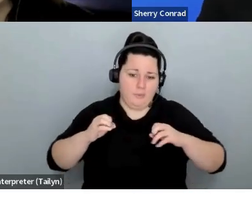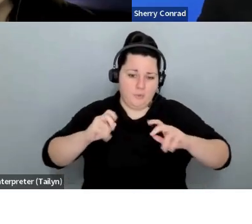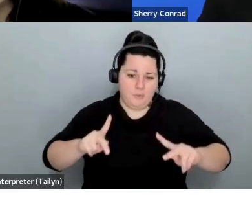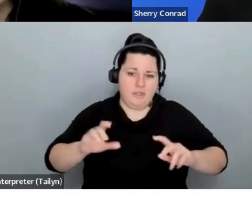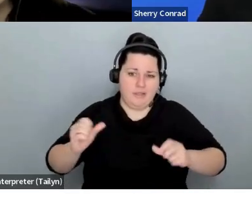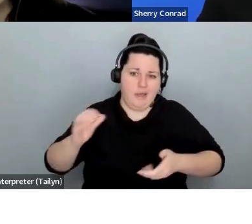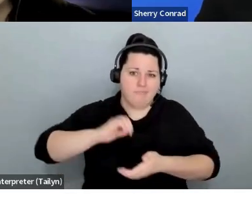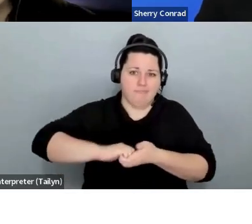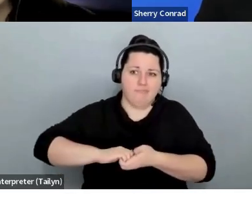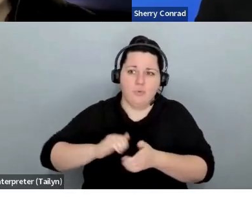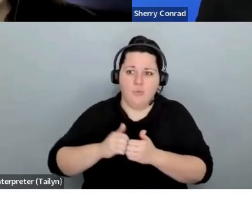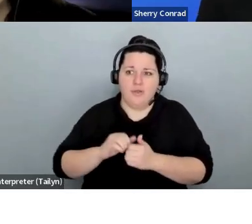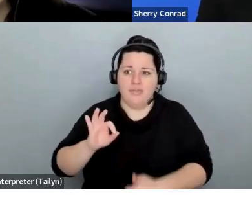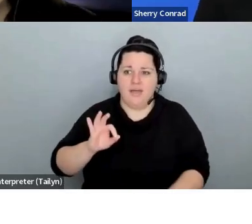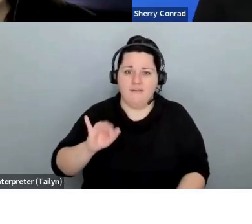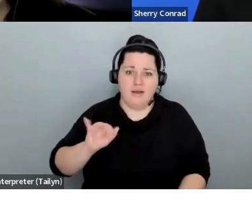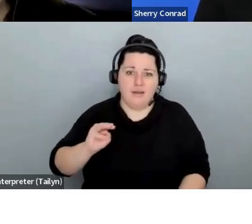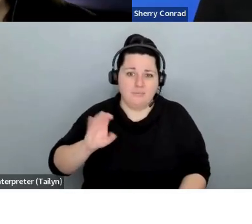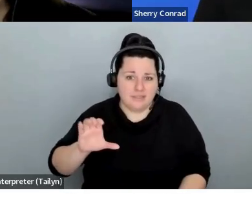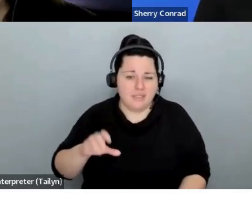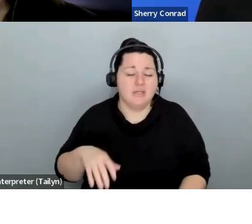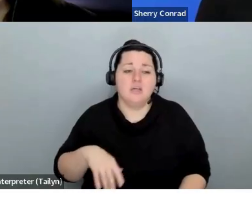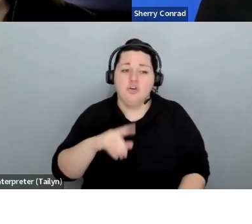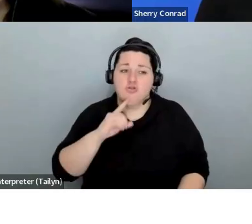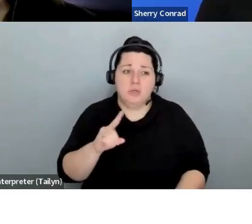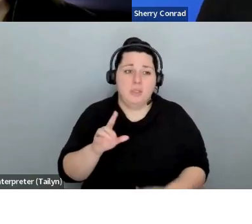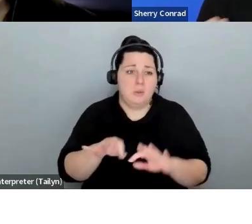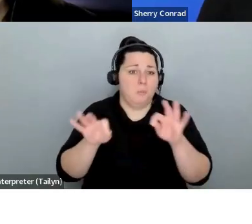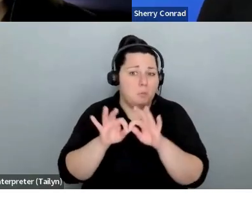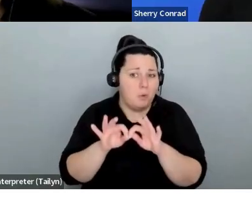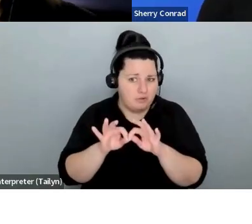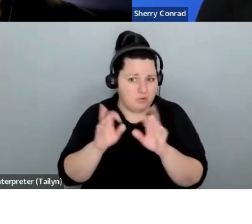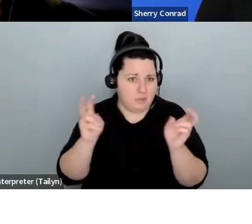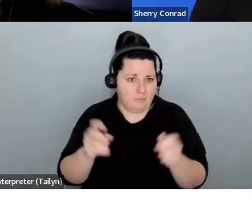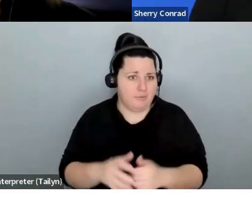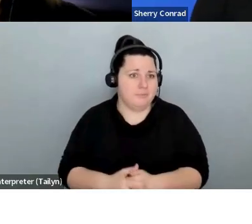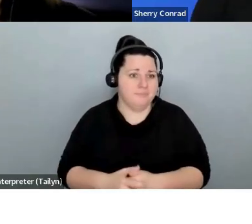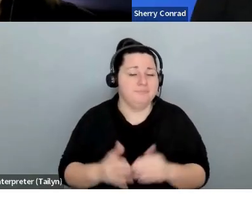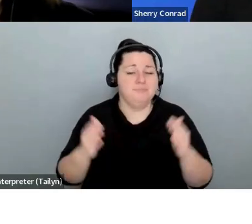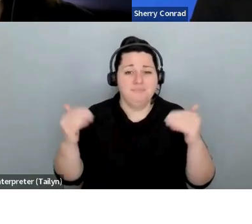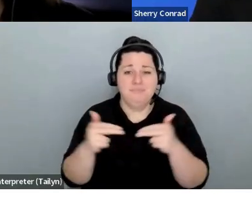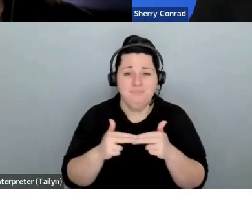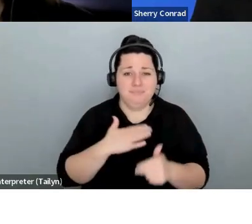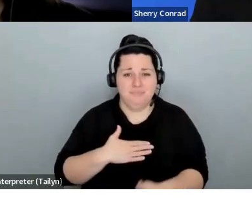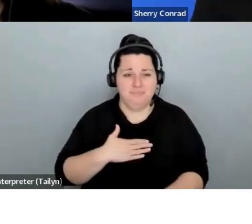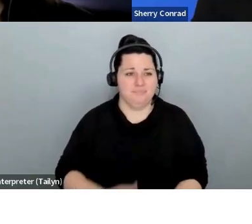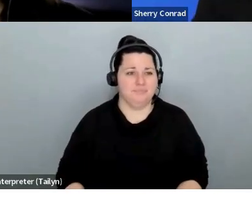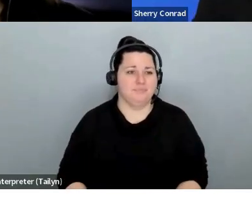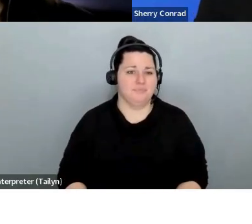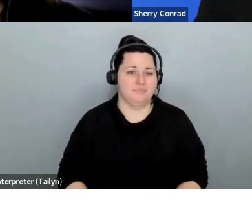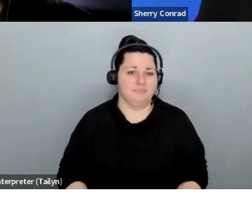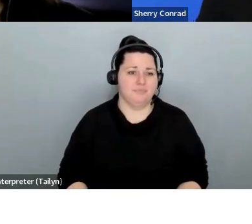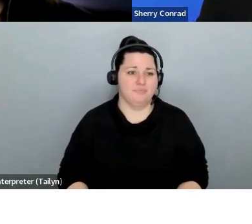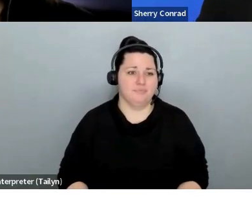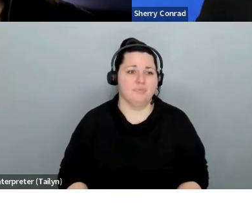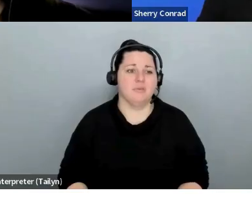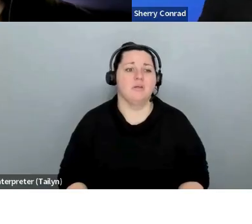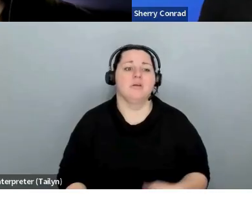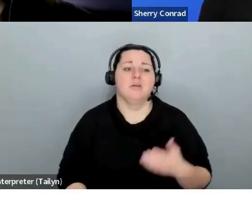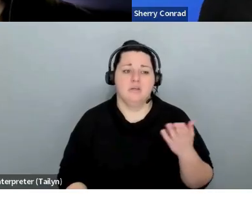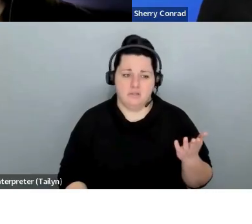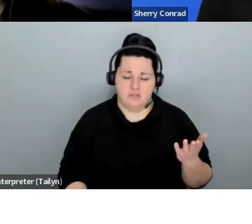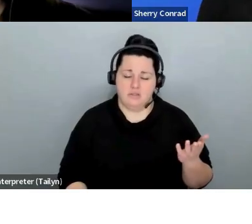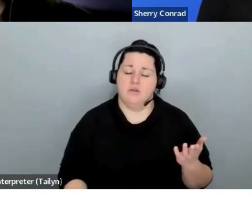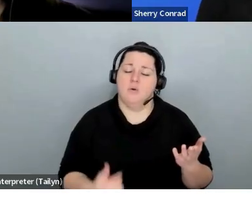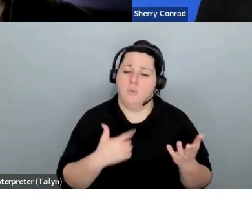with FIMC on this really important topic. Next slide, please. So one of the things